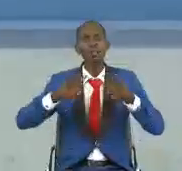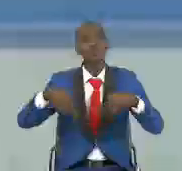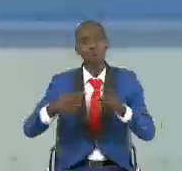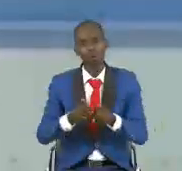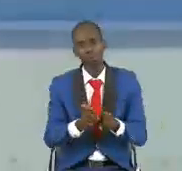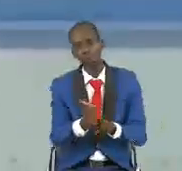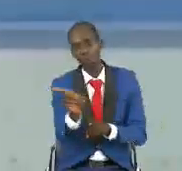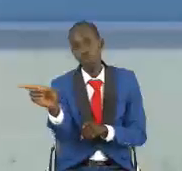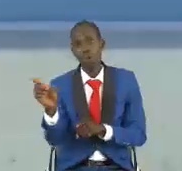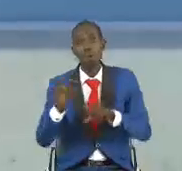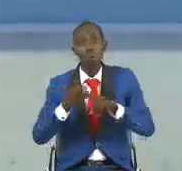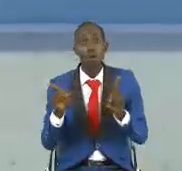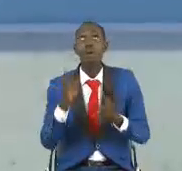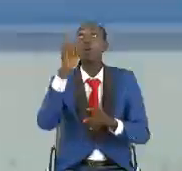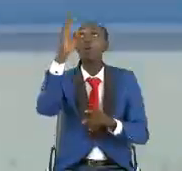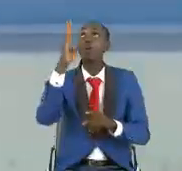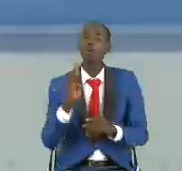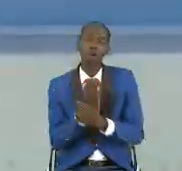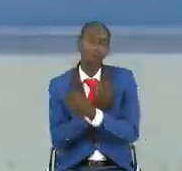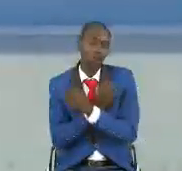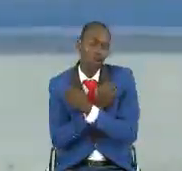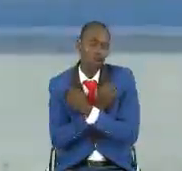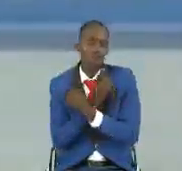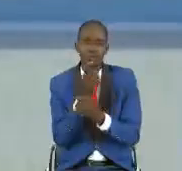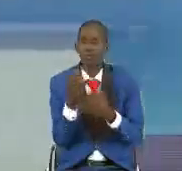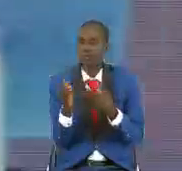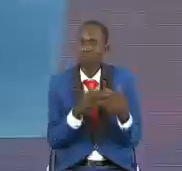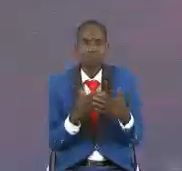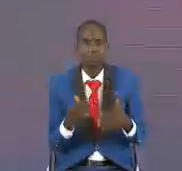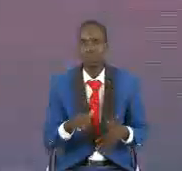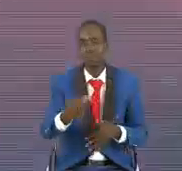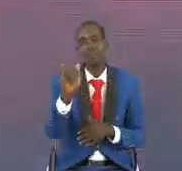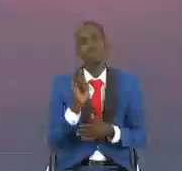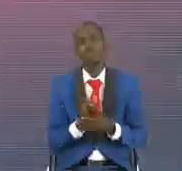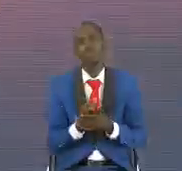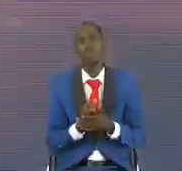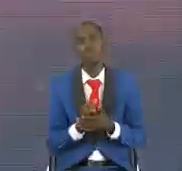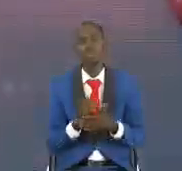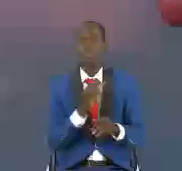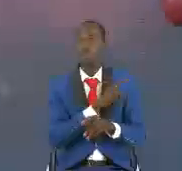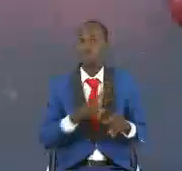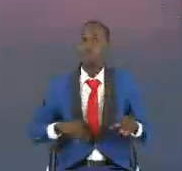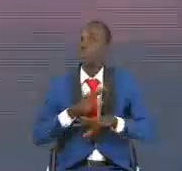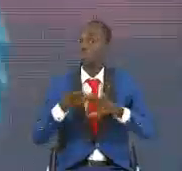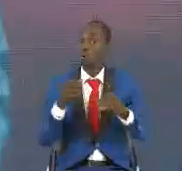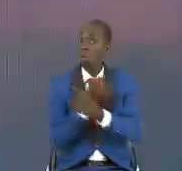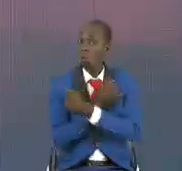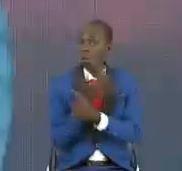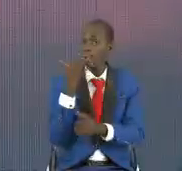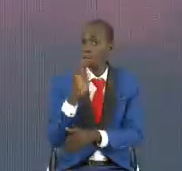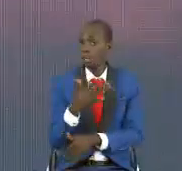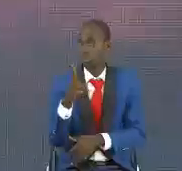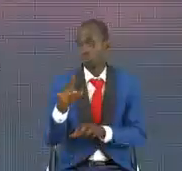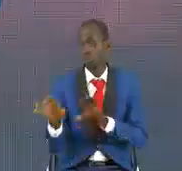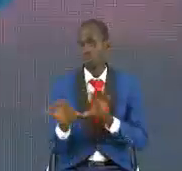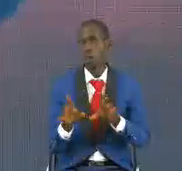God loves you all the same. He doesn't love the bad things you've done, but he loves you. He